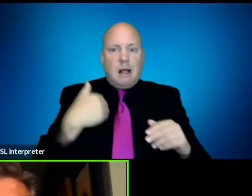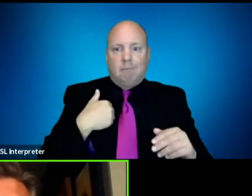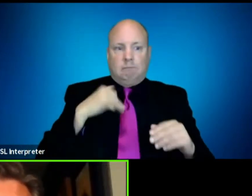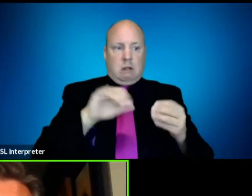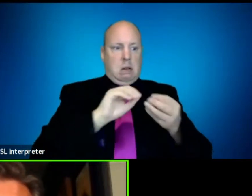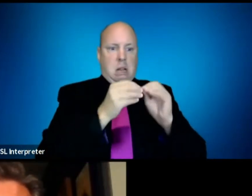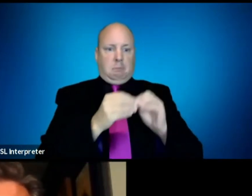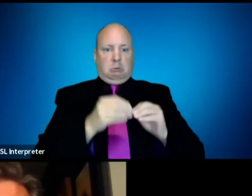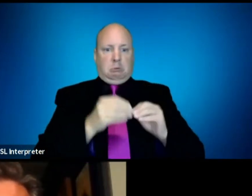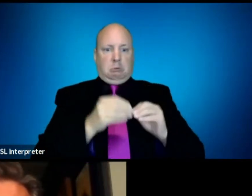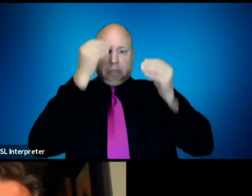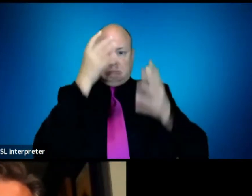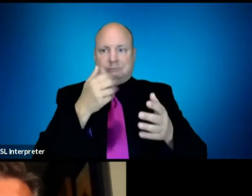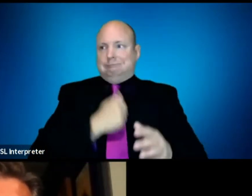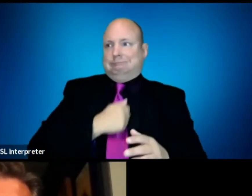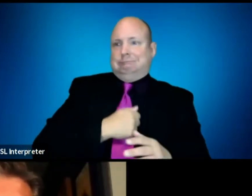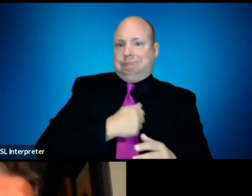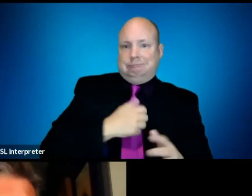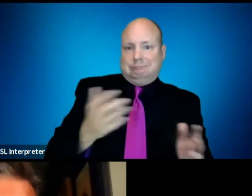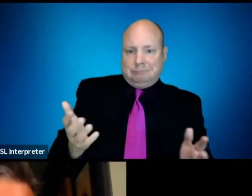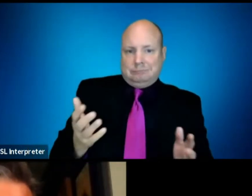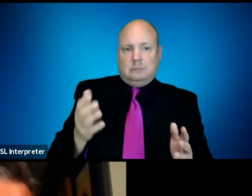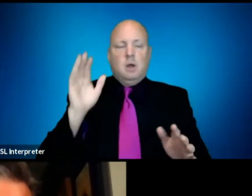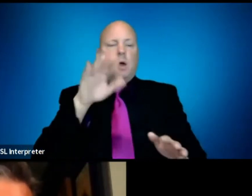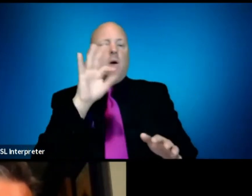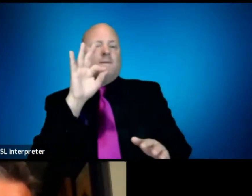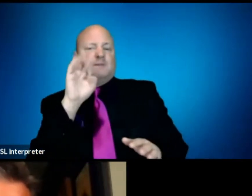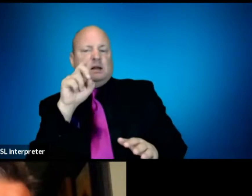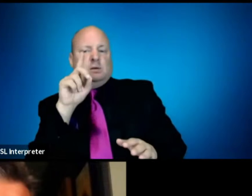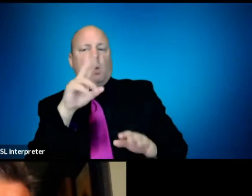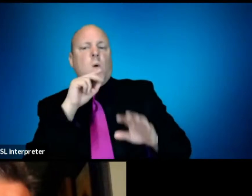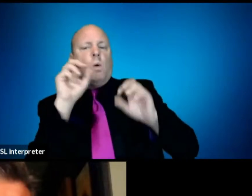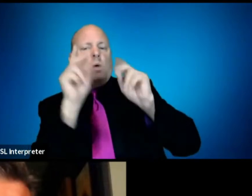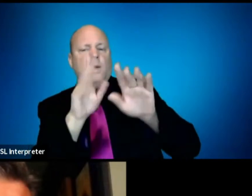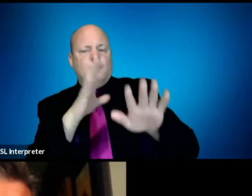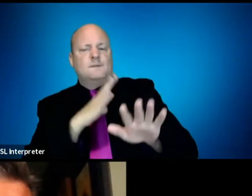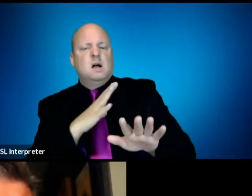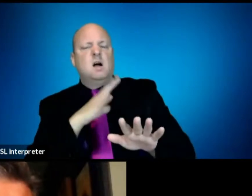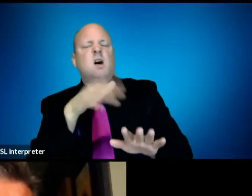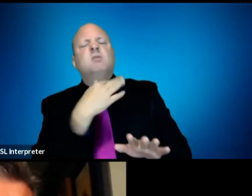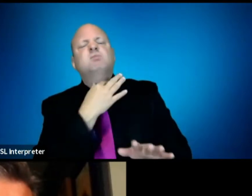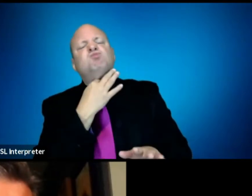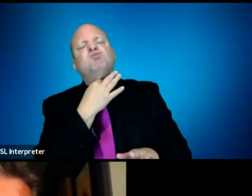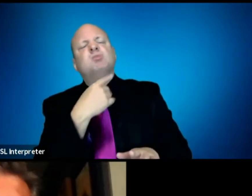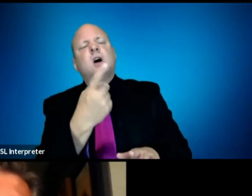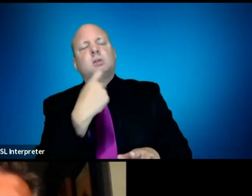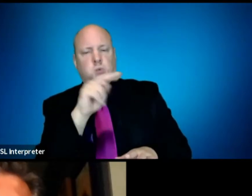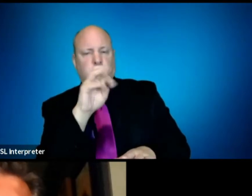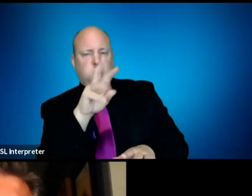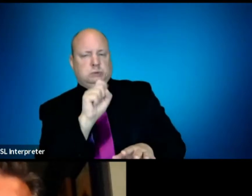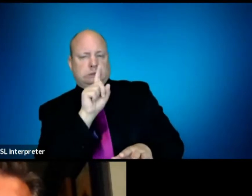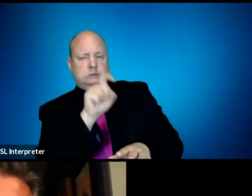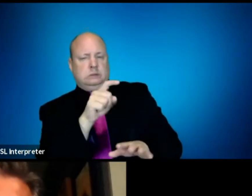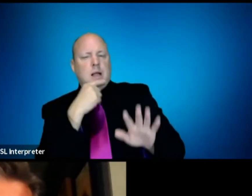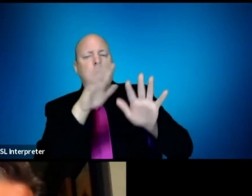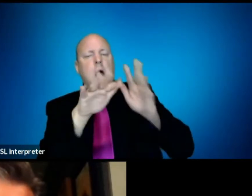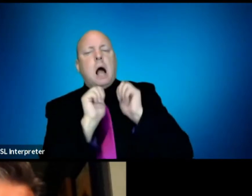number. Okay, thank you. So can you please tell me, how confident are you